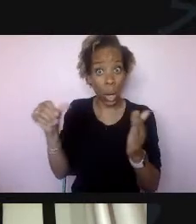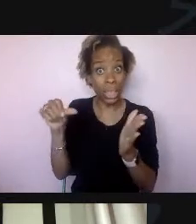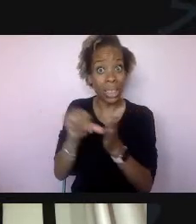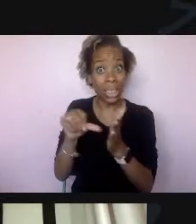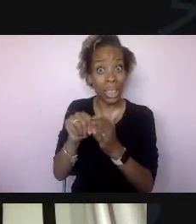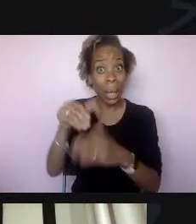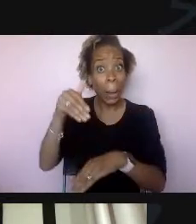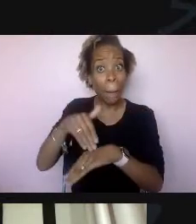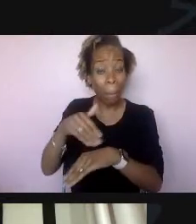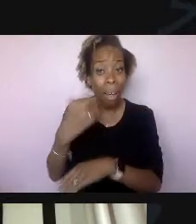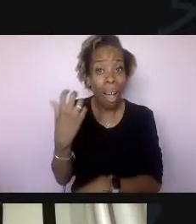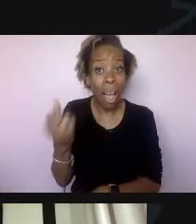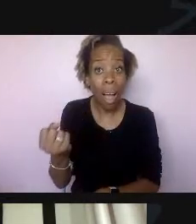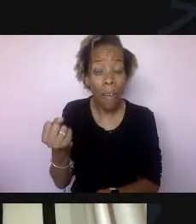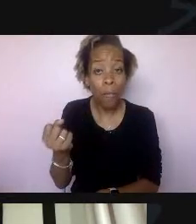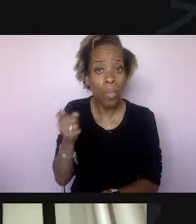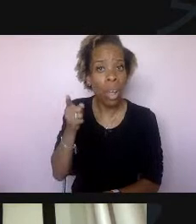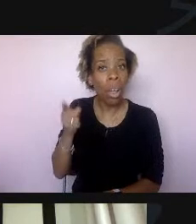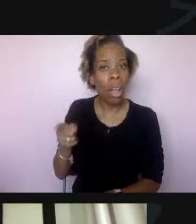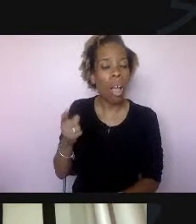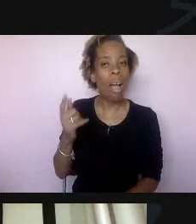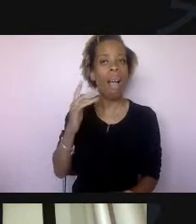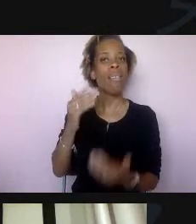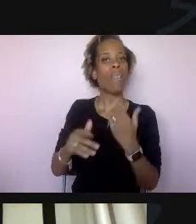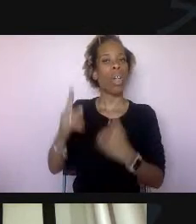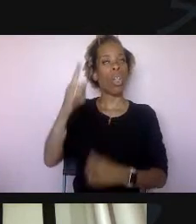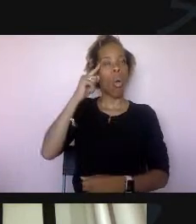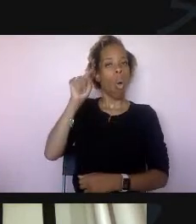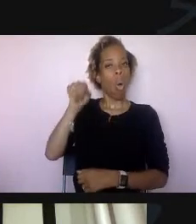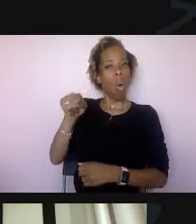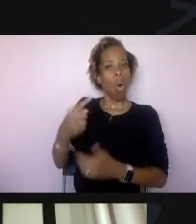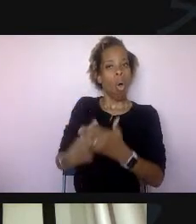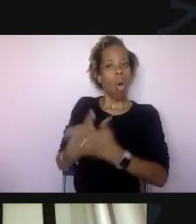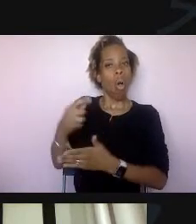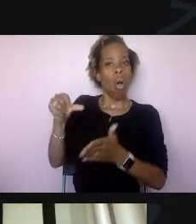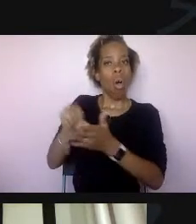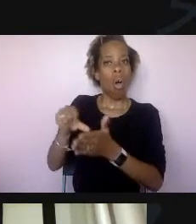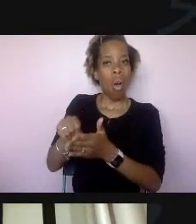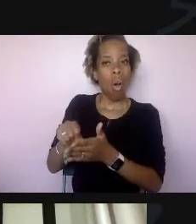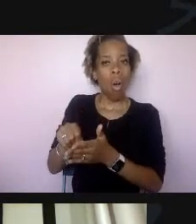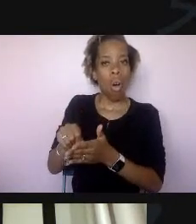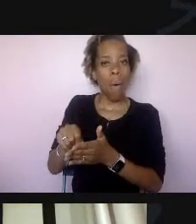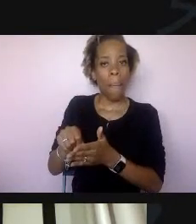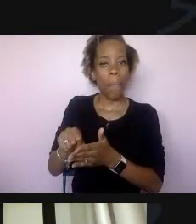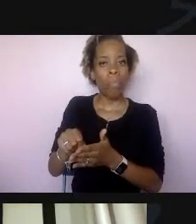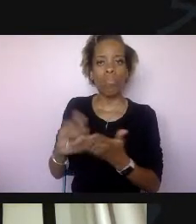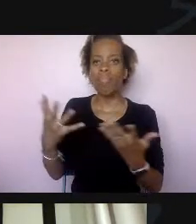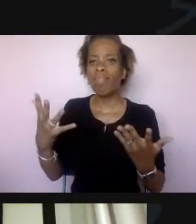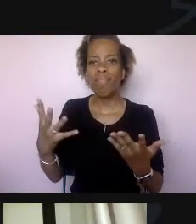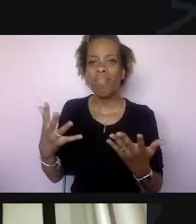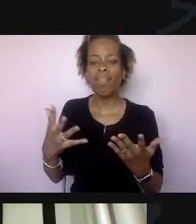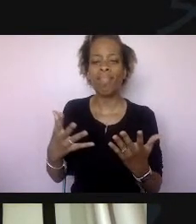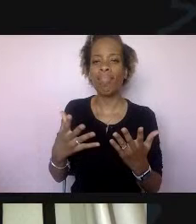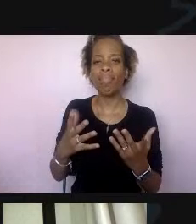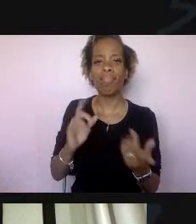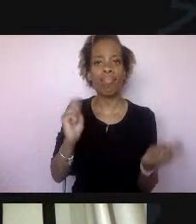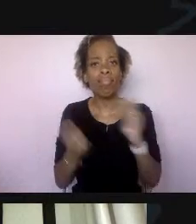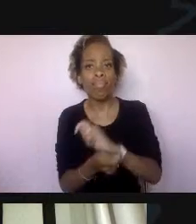that's maybe one of the less obvious things to think about, but it's really important that, if there's shifts to, more working from home, that we